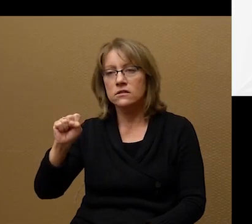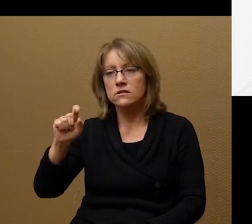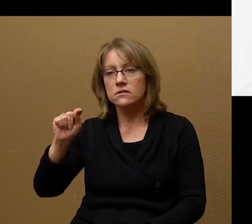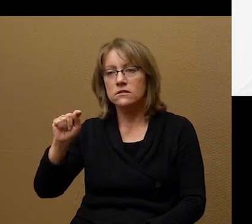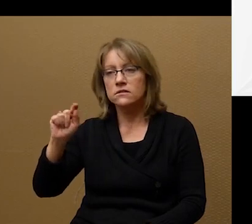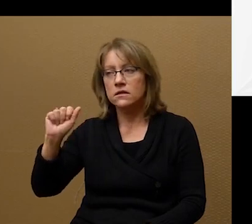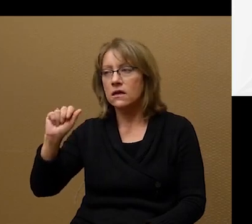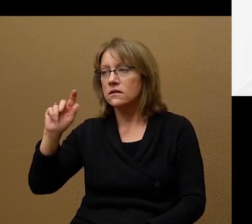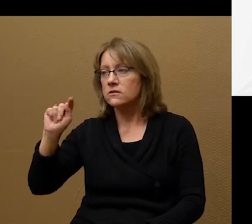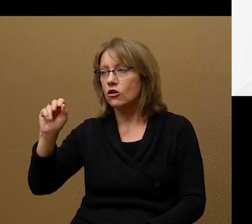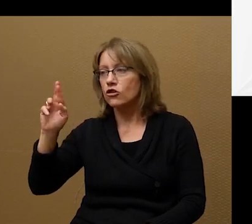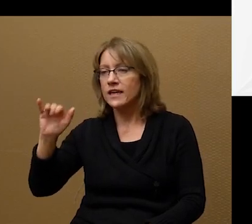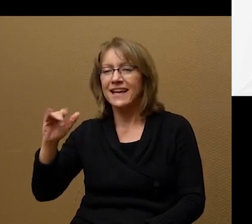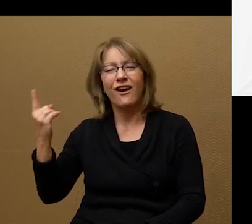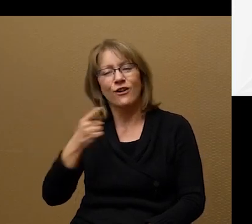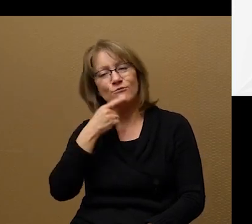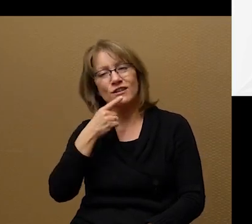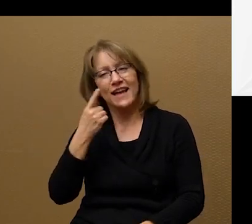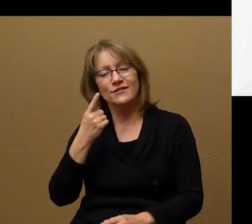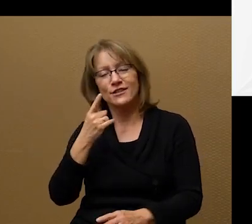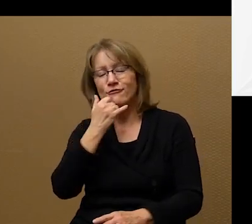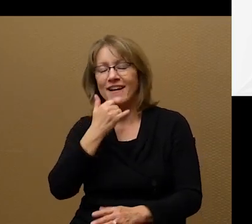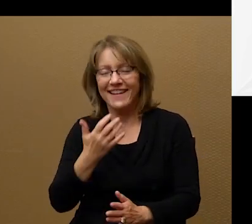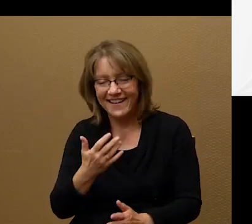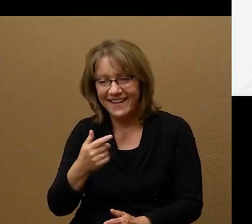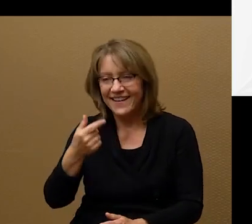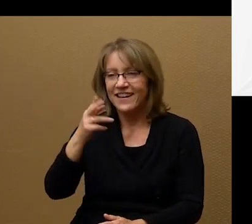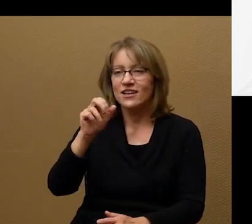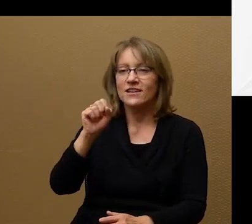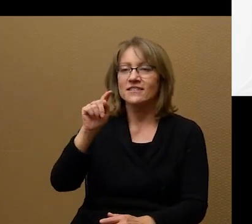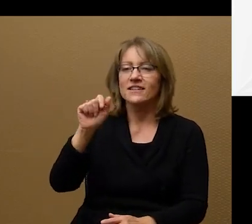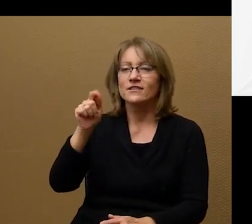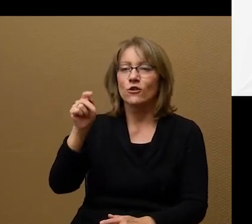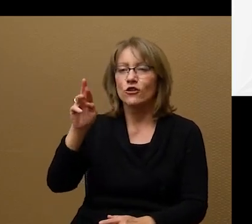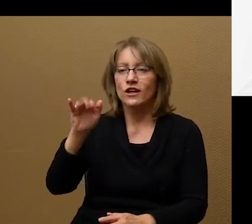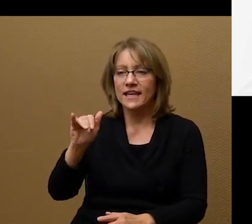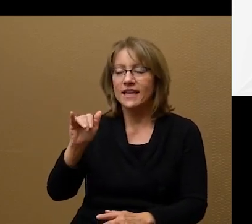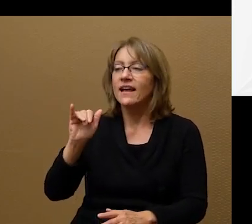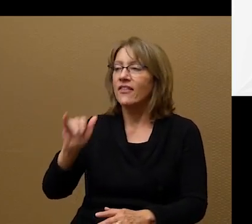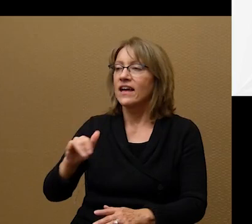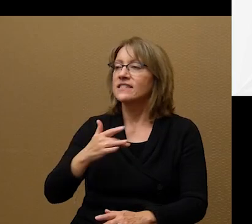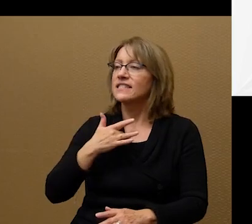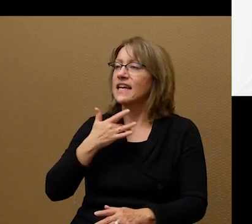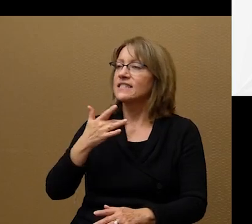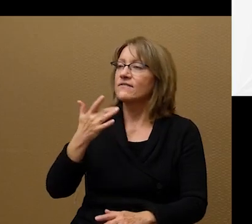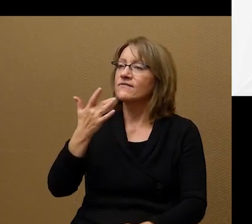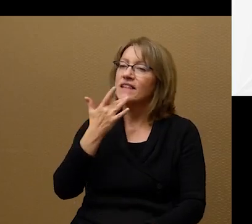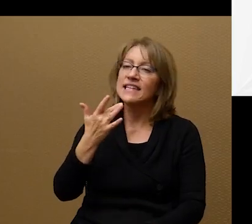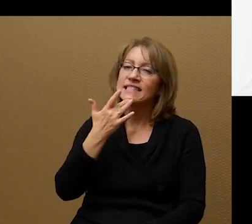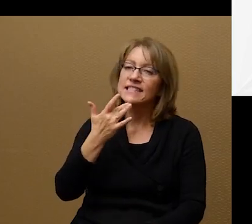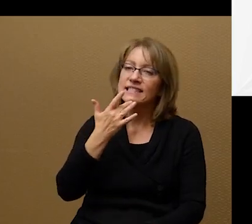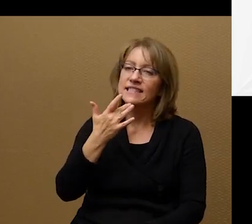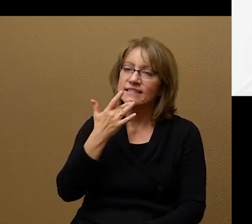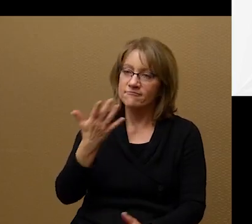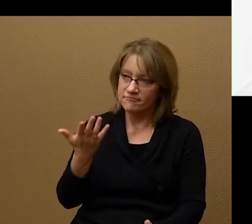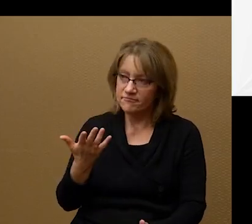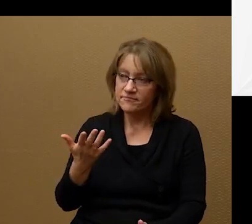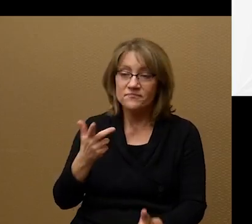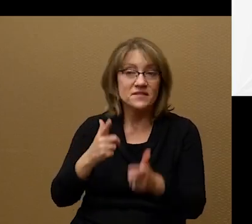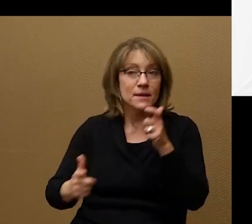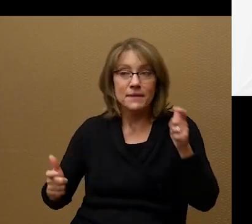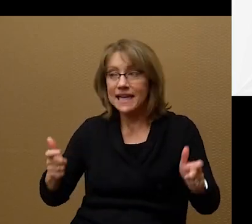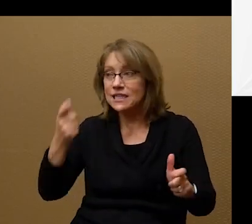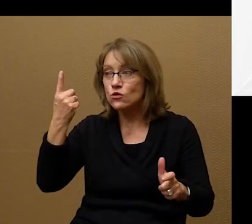gustatory. I always say it wrong. Gustatory. That's our sense of taste. So our skin is the